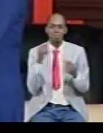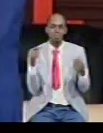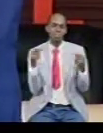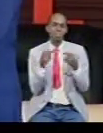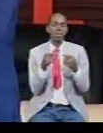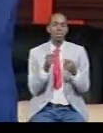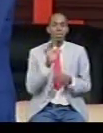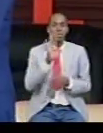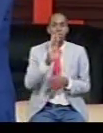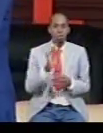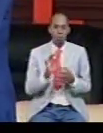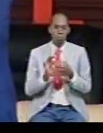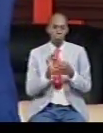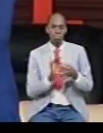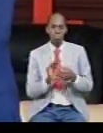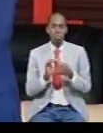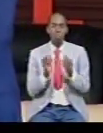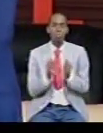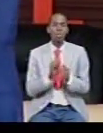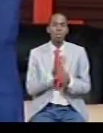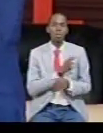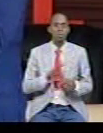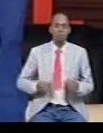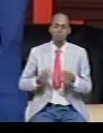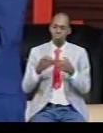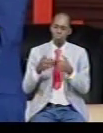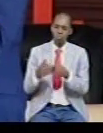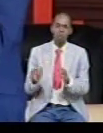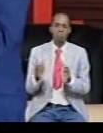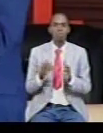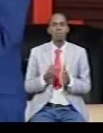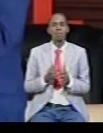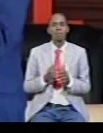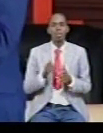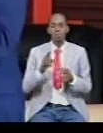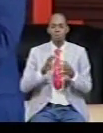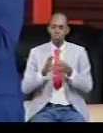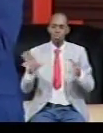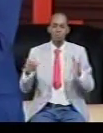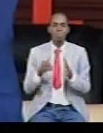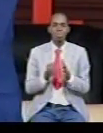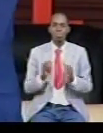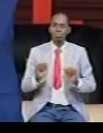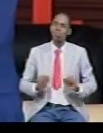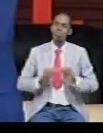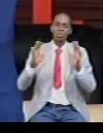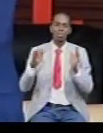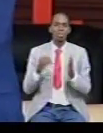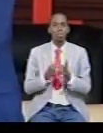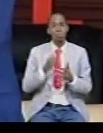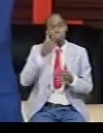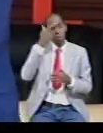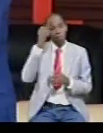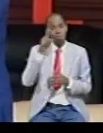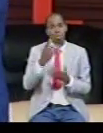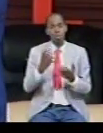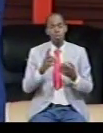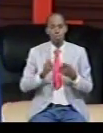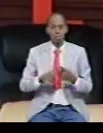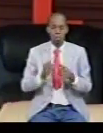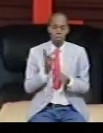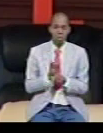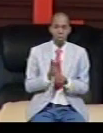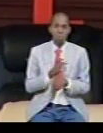your relationship with Christ, you lose them, you give them up, because you want to retain Christ and